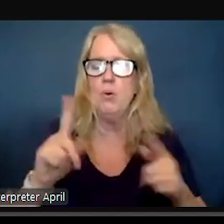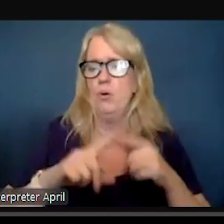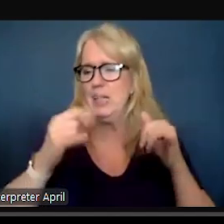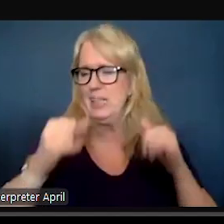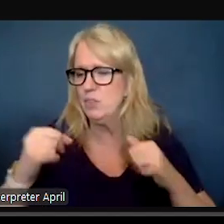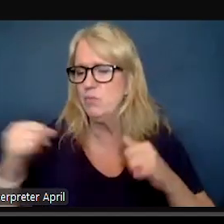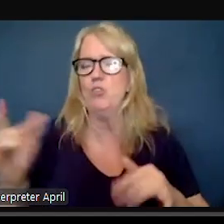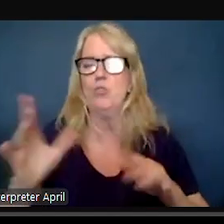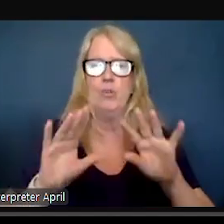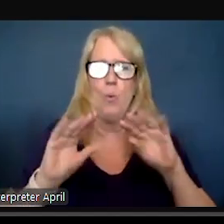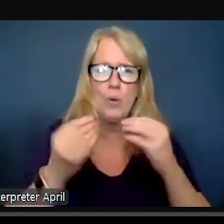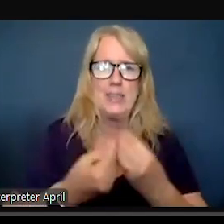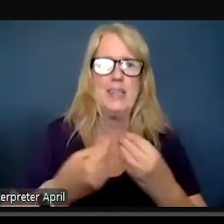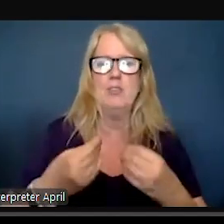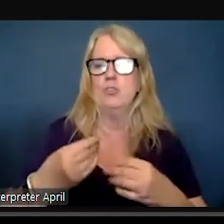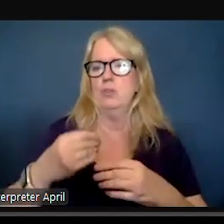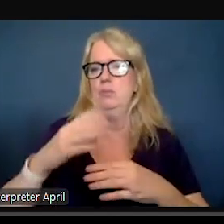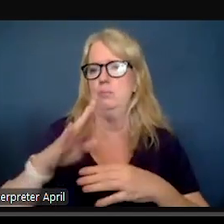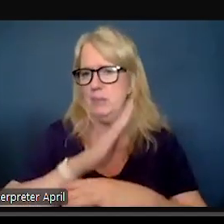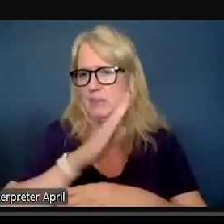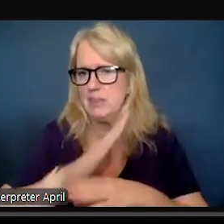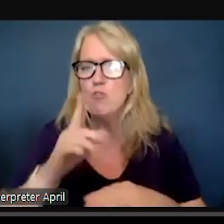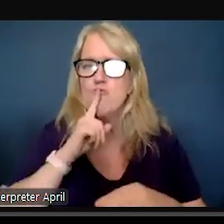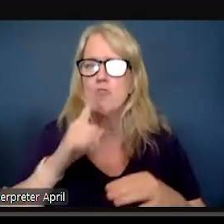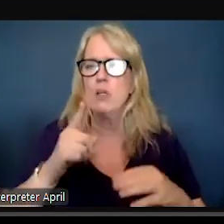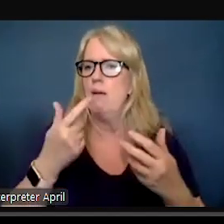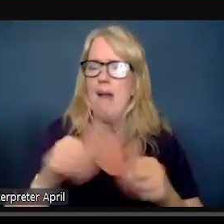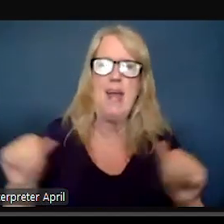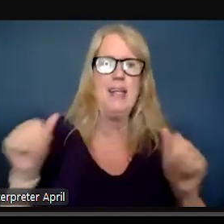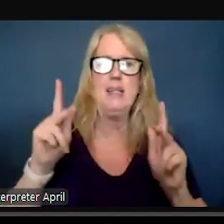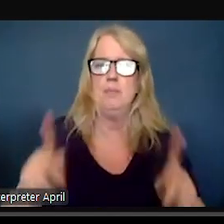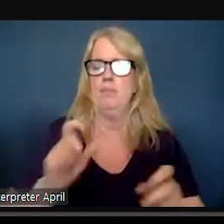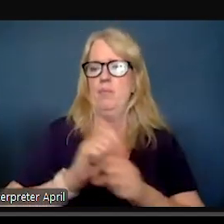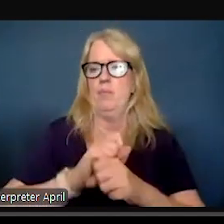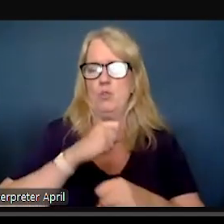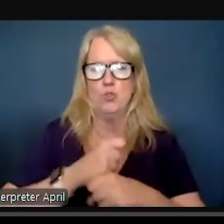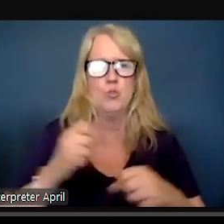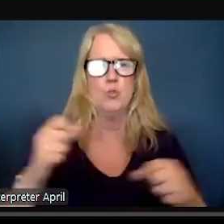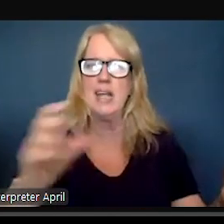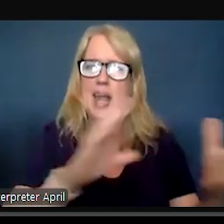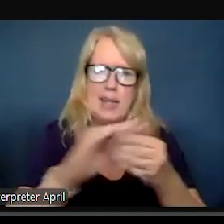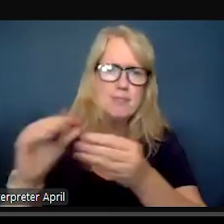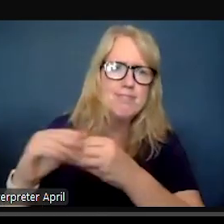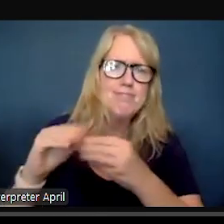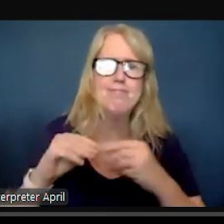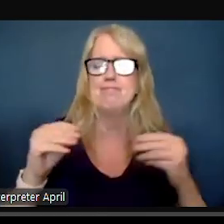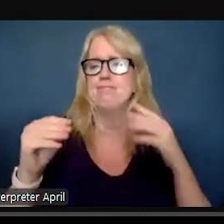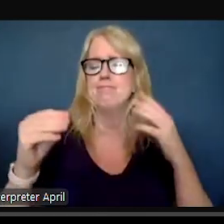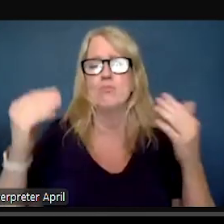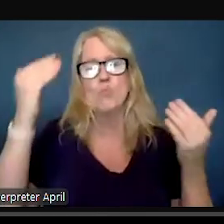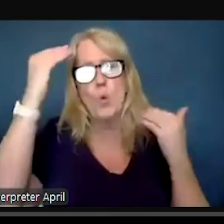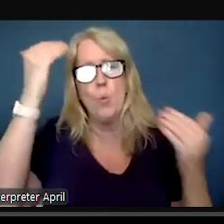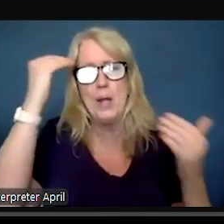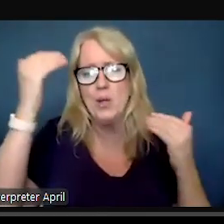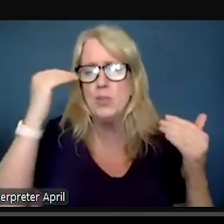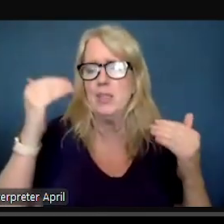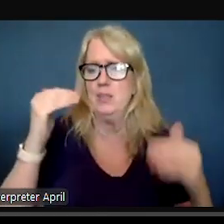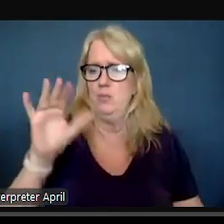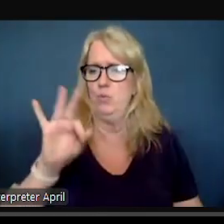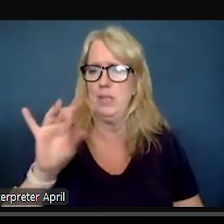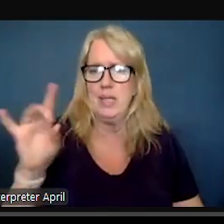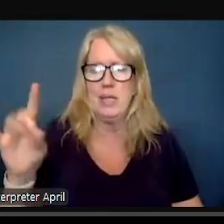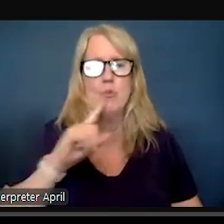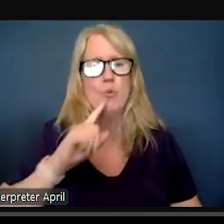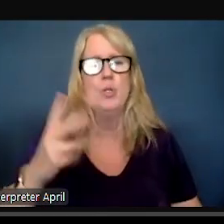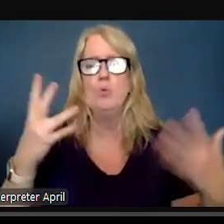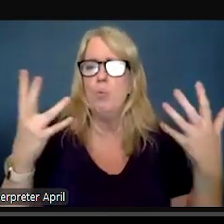organizations, businesses, really anybody to create buzz and awareness of 988. We really